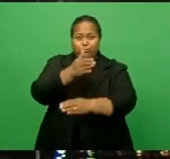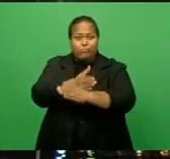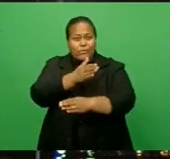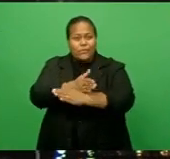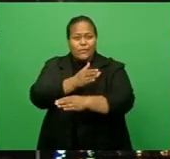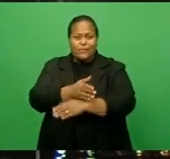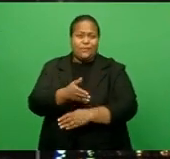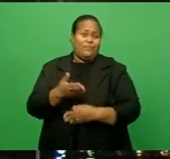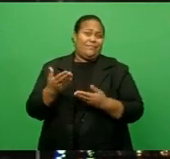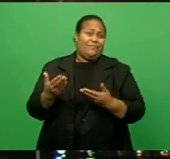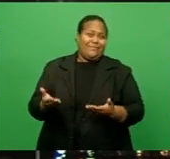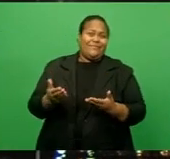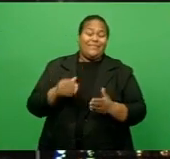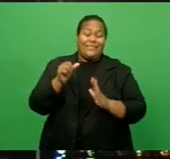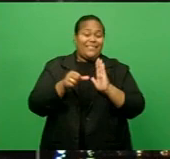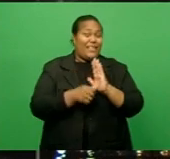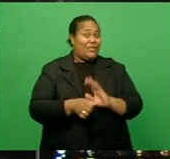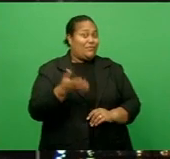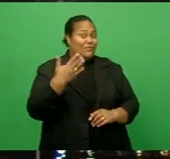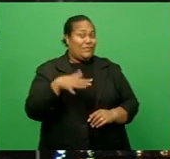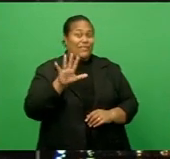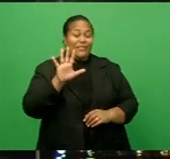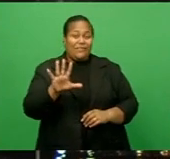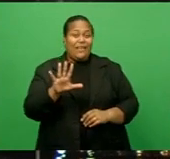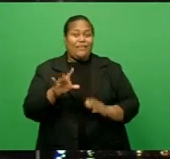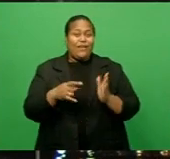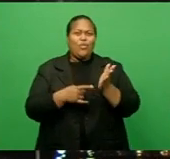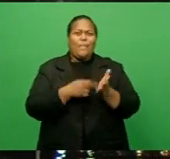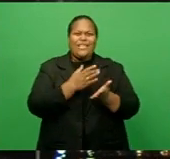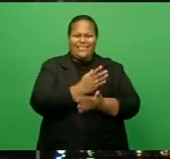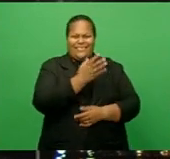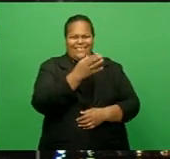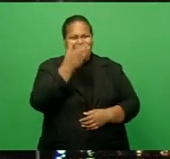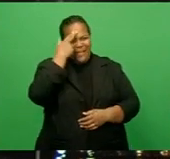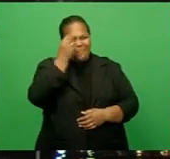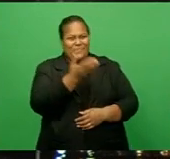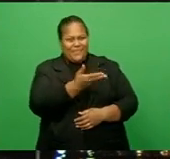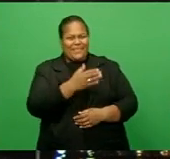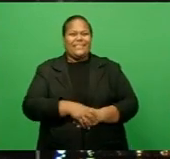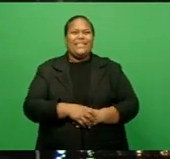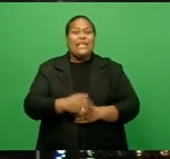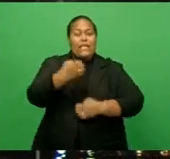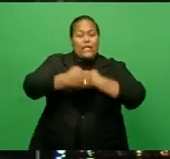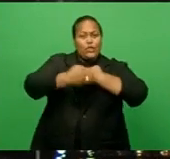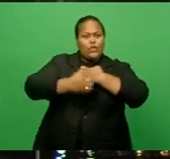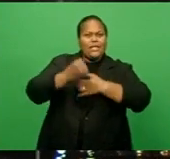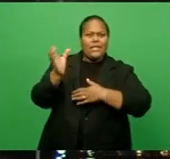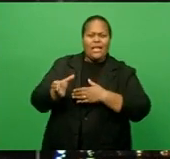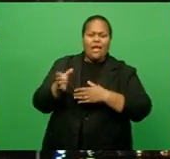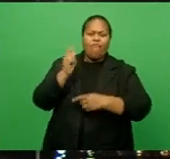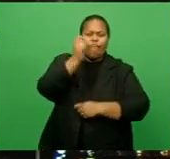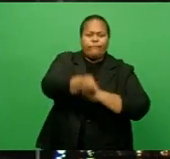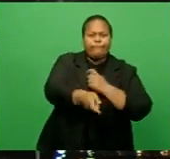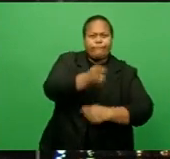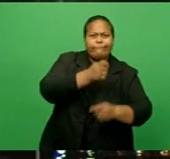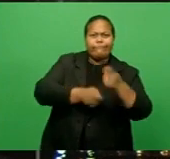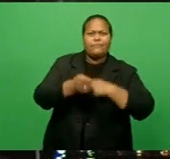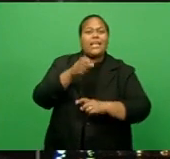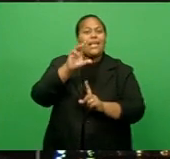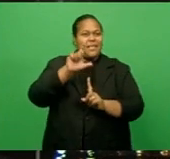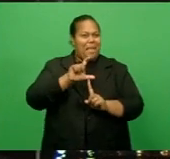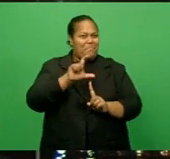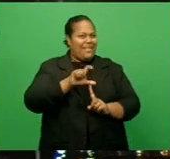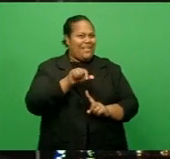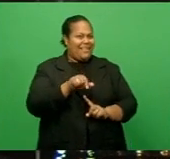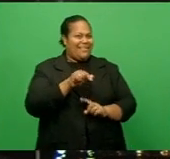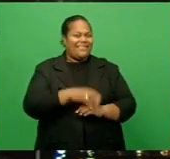motivating component for 55-year-old Thomasi Vakandranu, an engineer, fisherman and captain. Now an owner of a fishing vessel